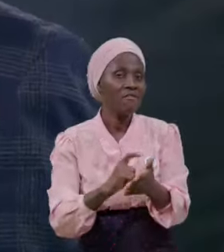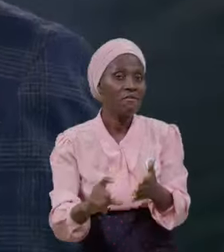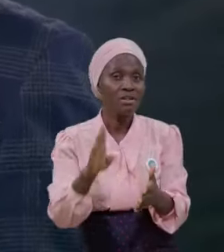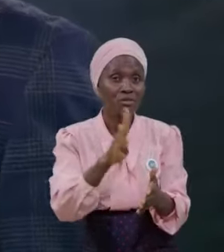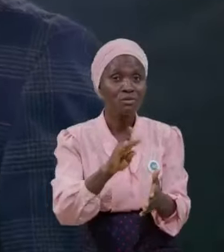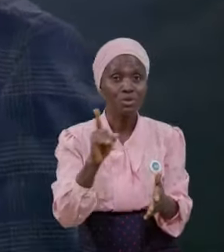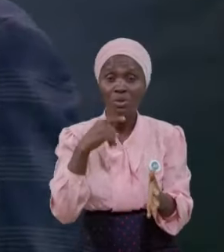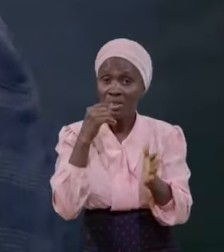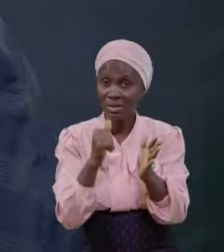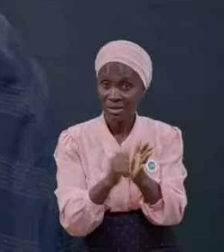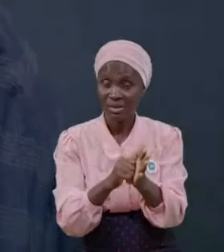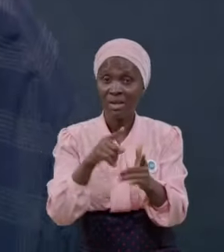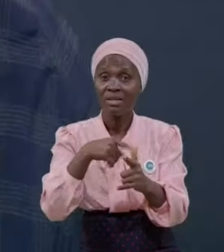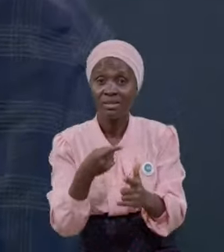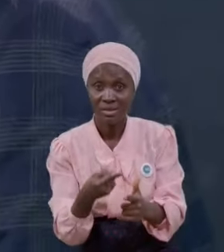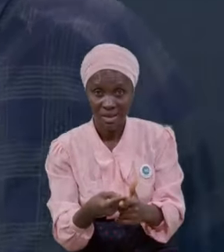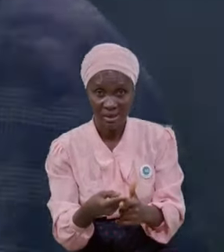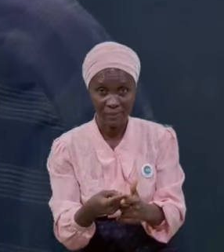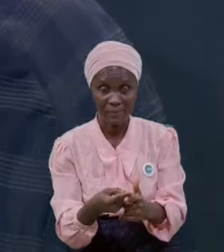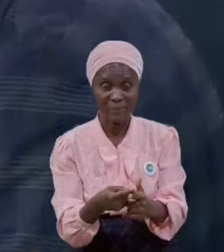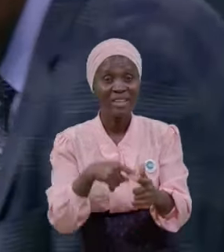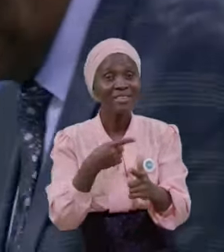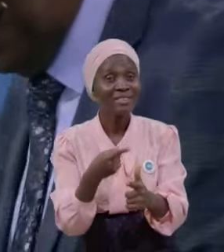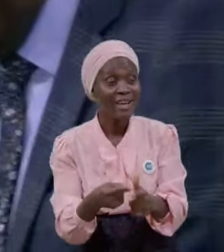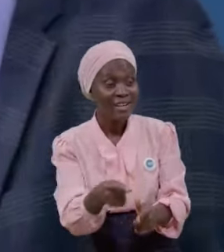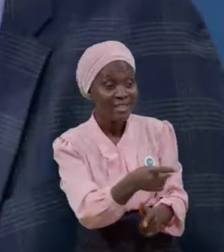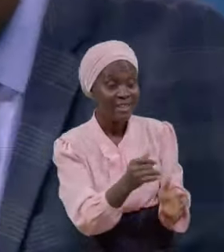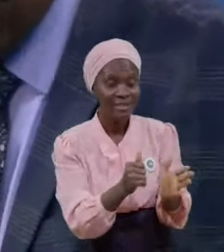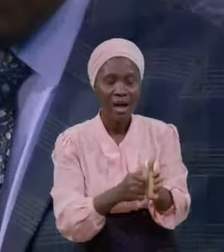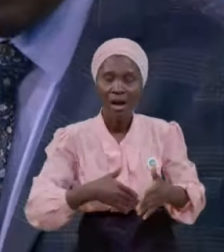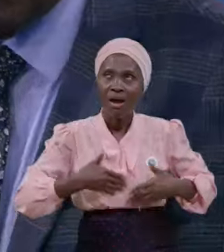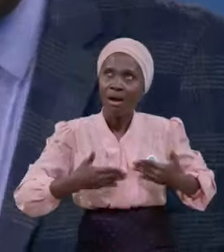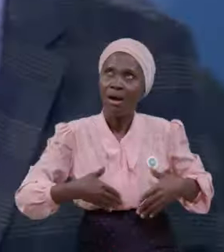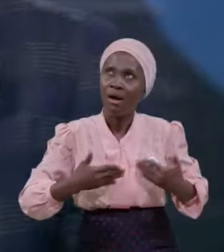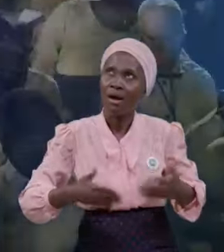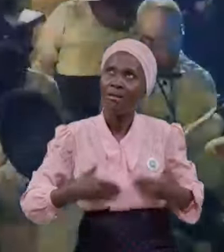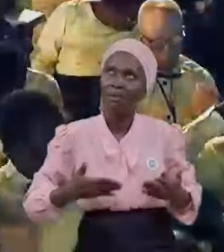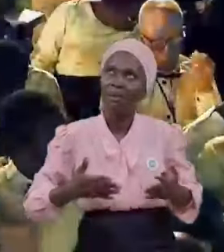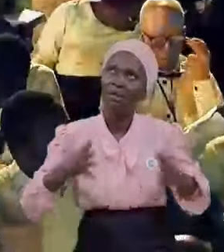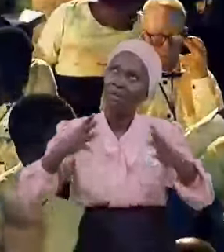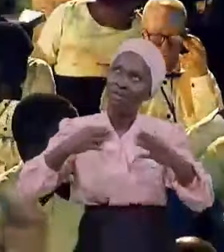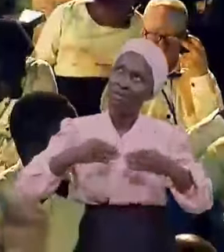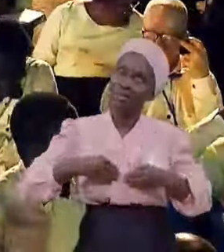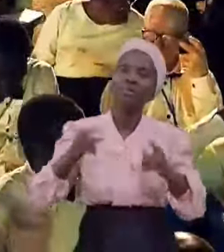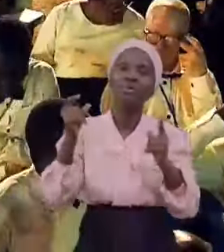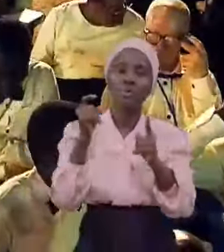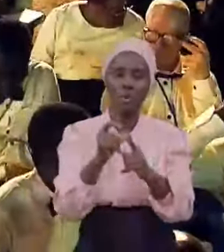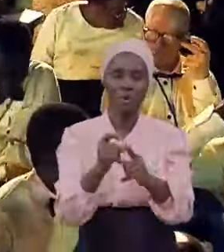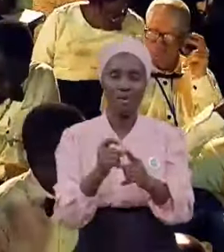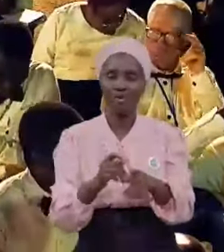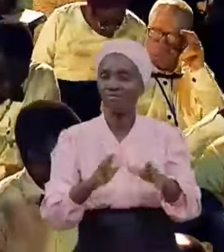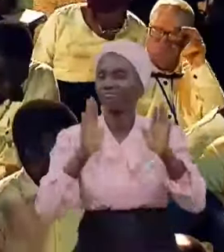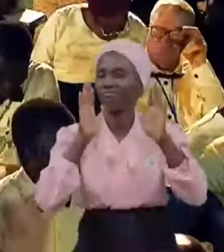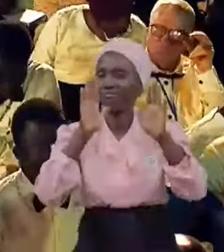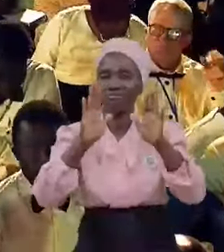gladly received the word. Wonderful. Somebody say wonderful. Before I tell you what's